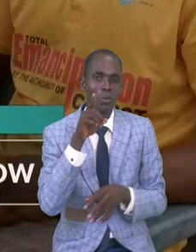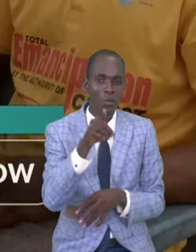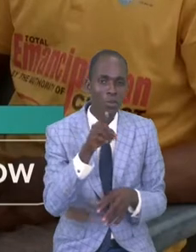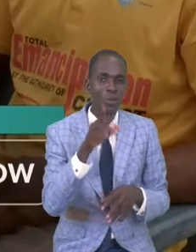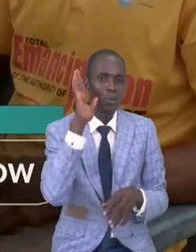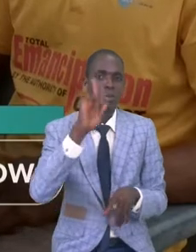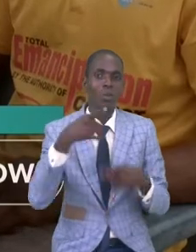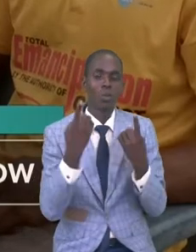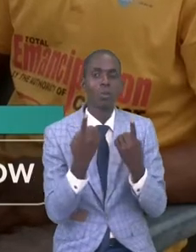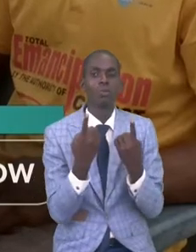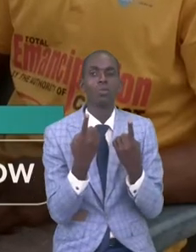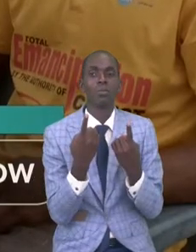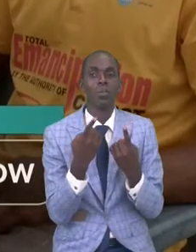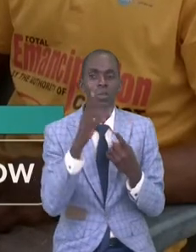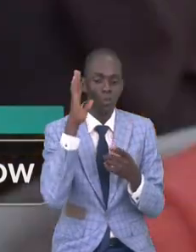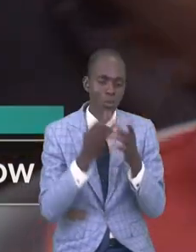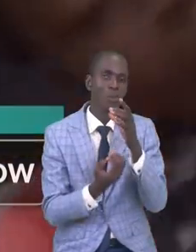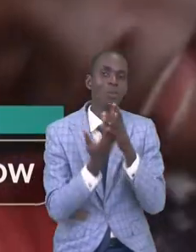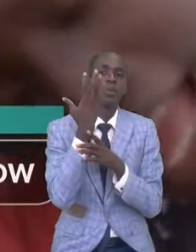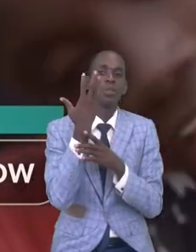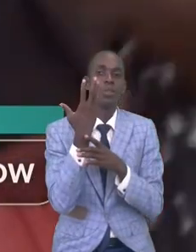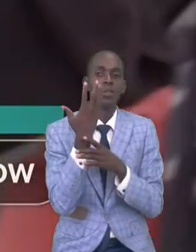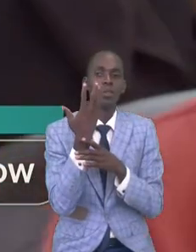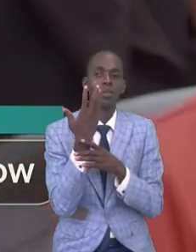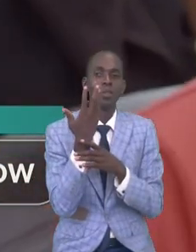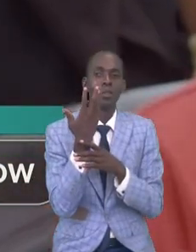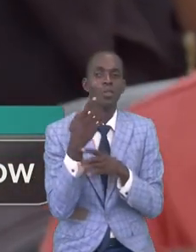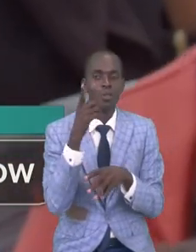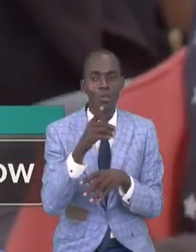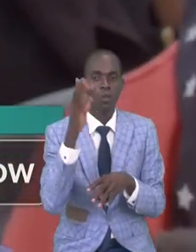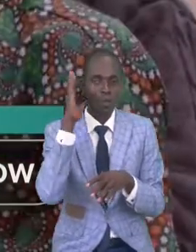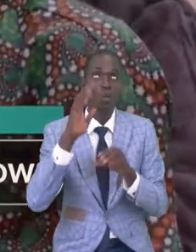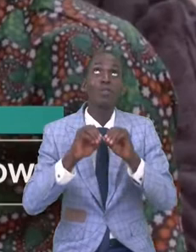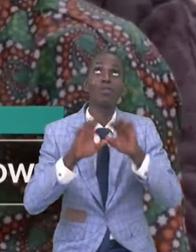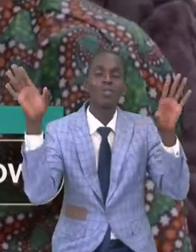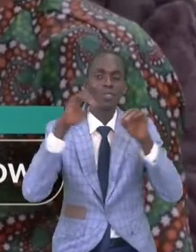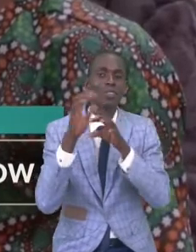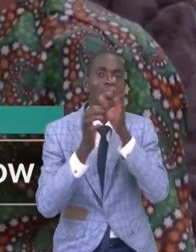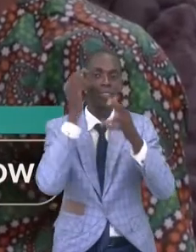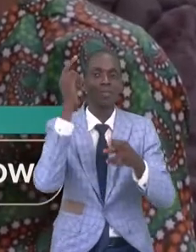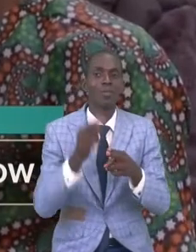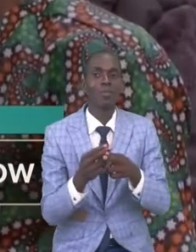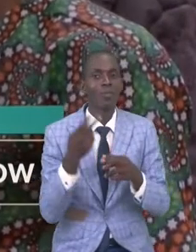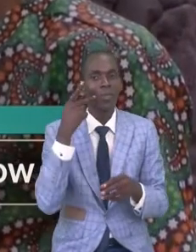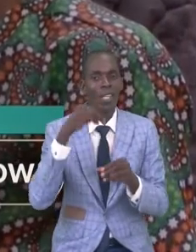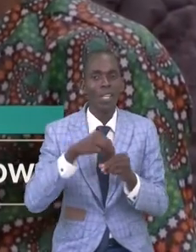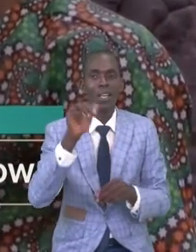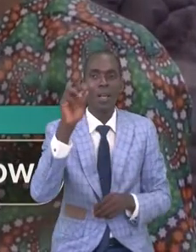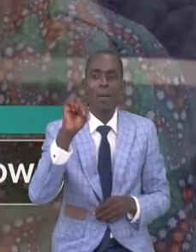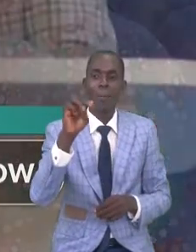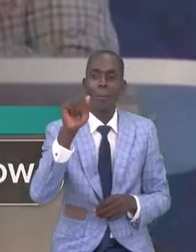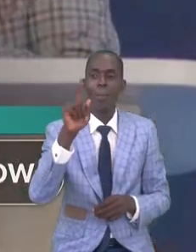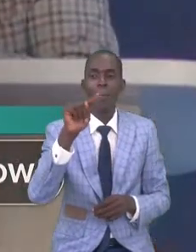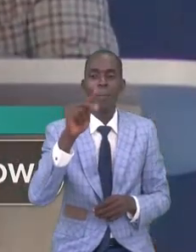go, you'll grow, you'll glow. Matthew chapter